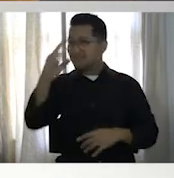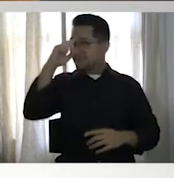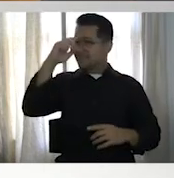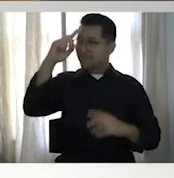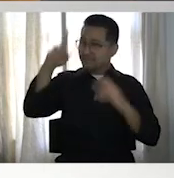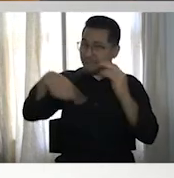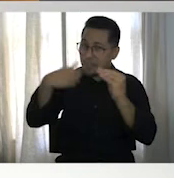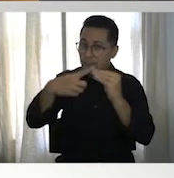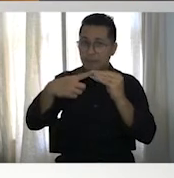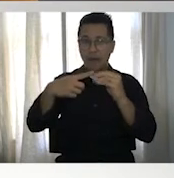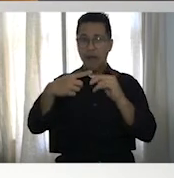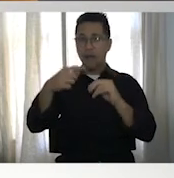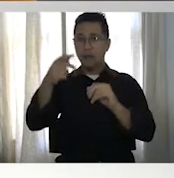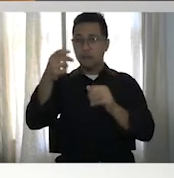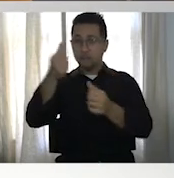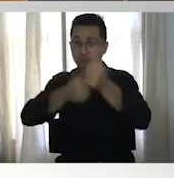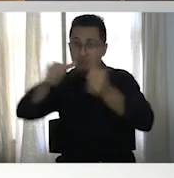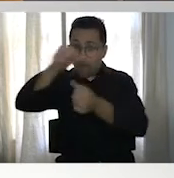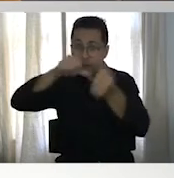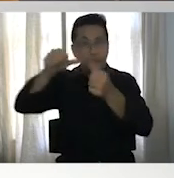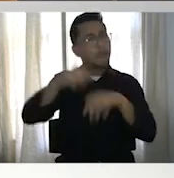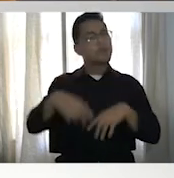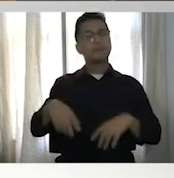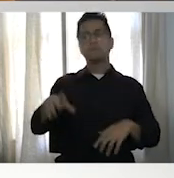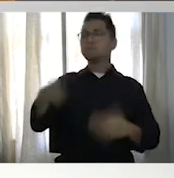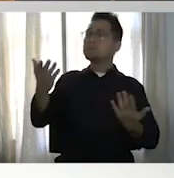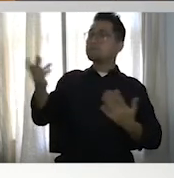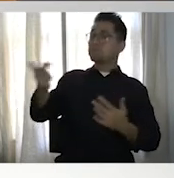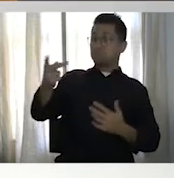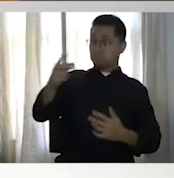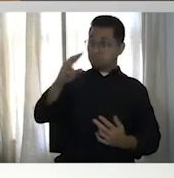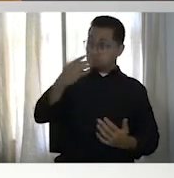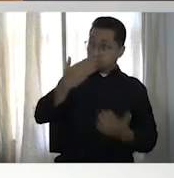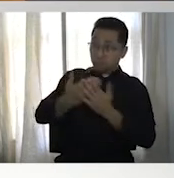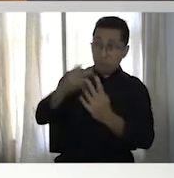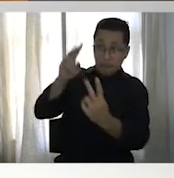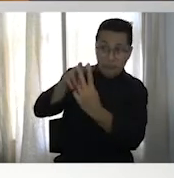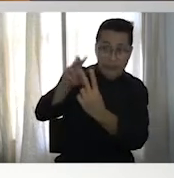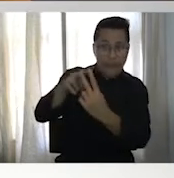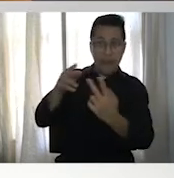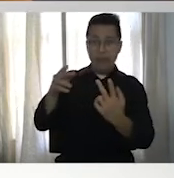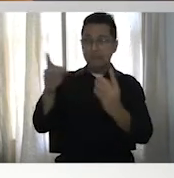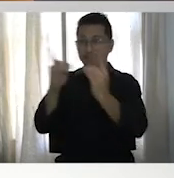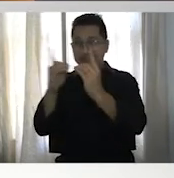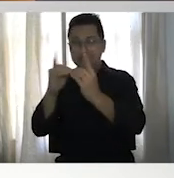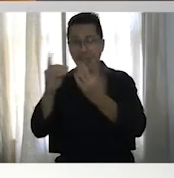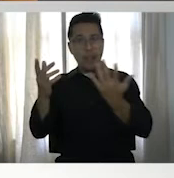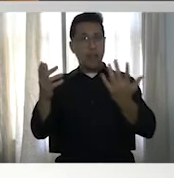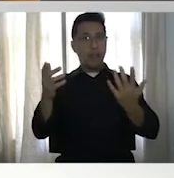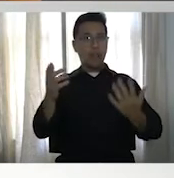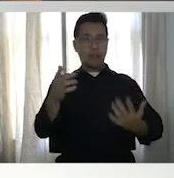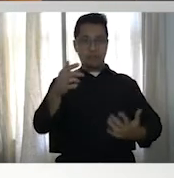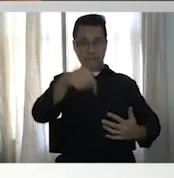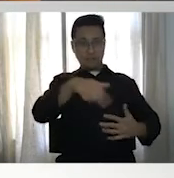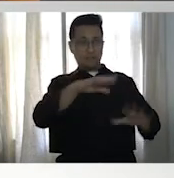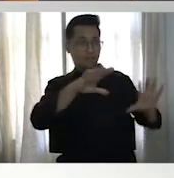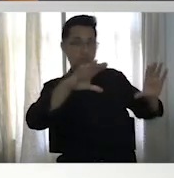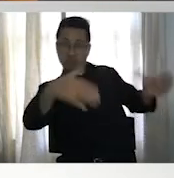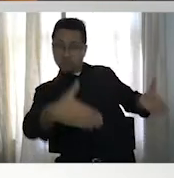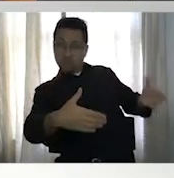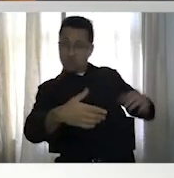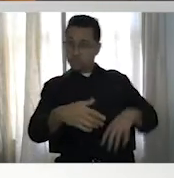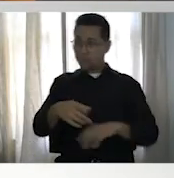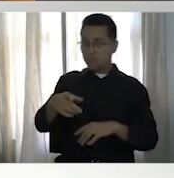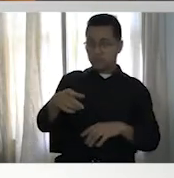And should these two be, let's say, a pair, whether on a date, whether in a group of ours, and with